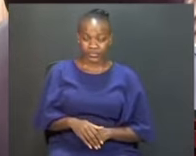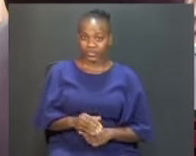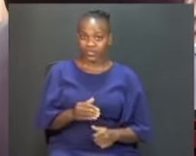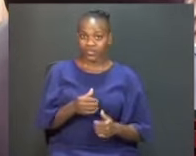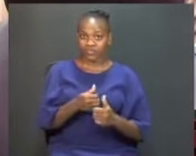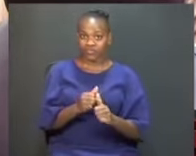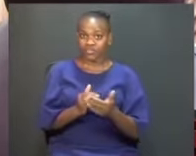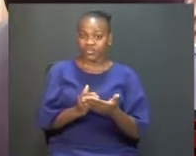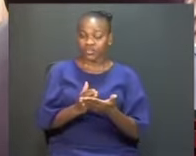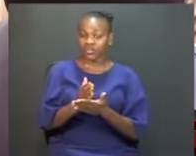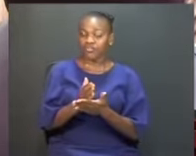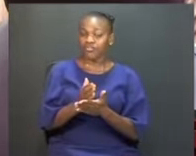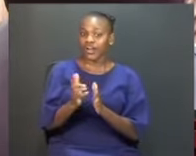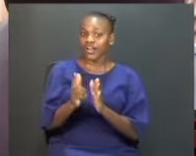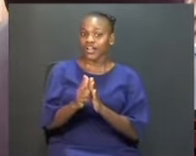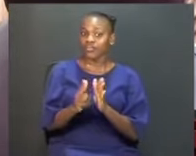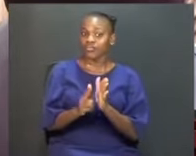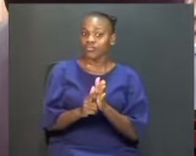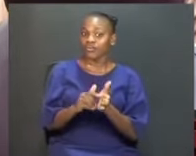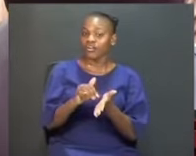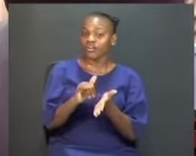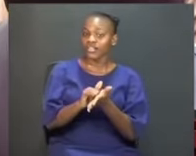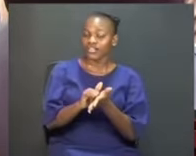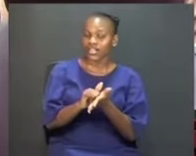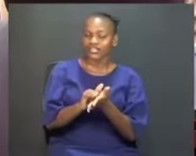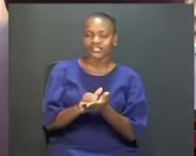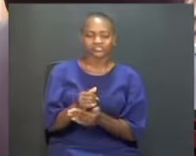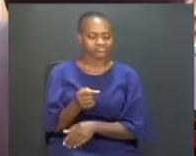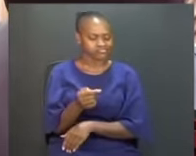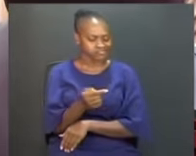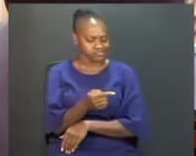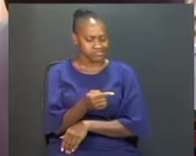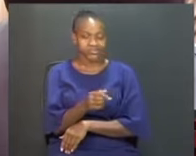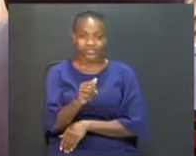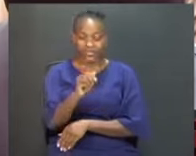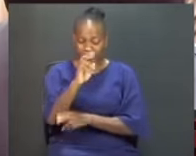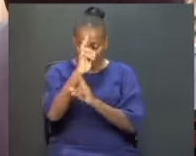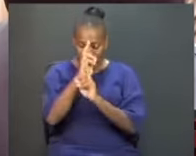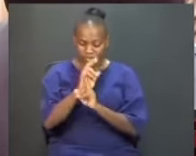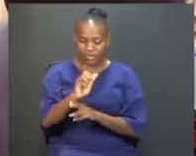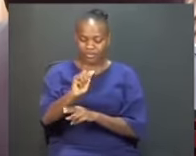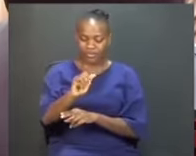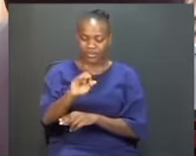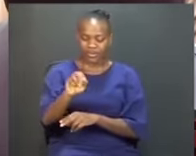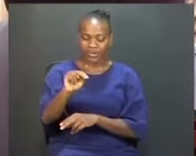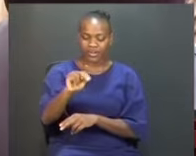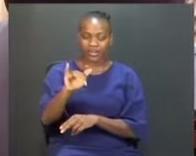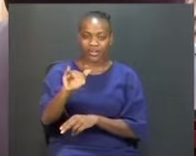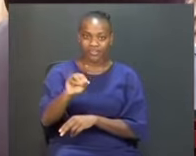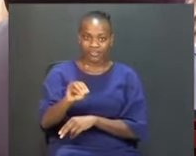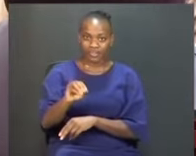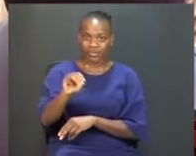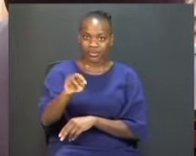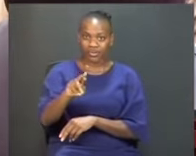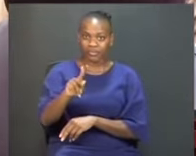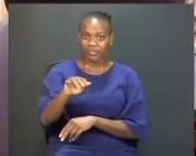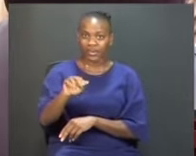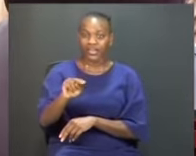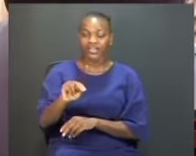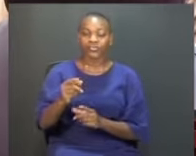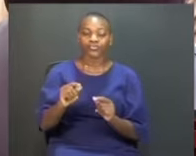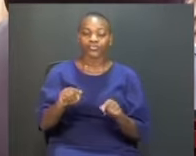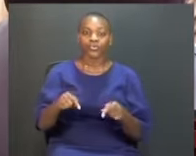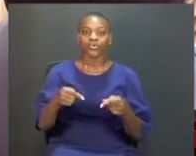orders, to refer the Honorable Afenyo Markins Alexander Kwamina to the